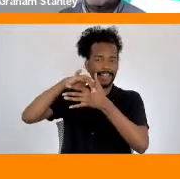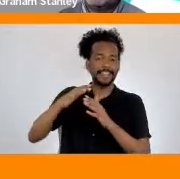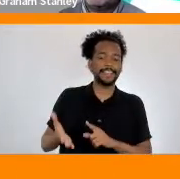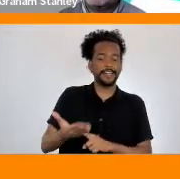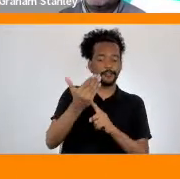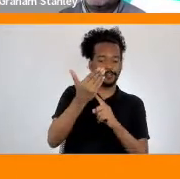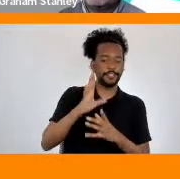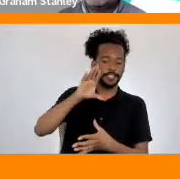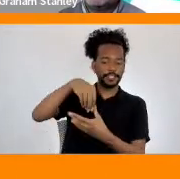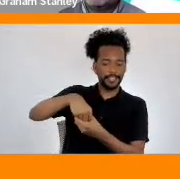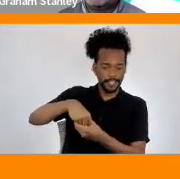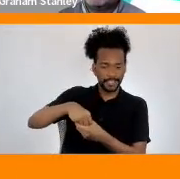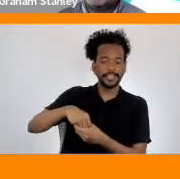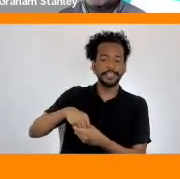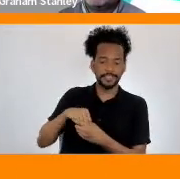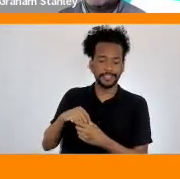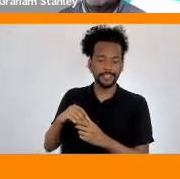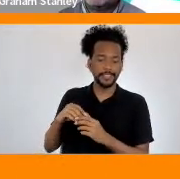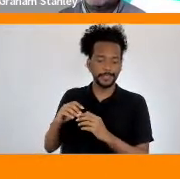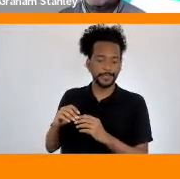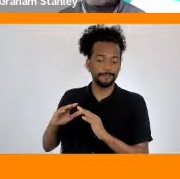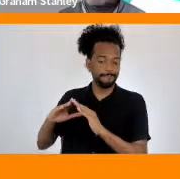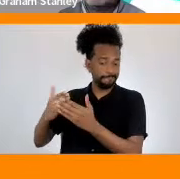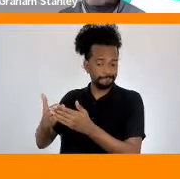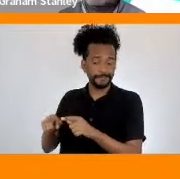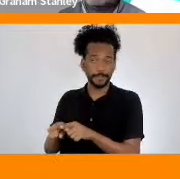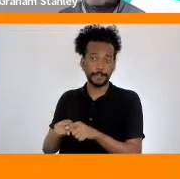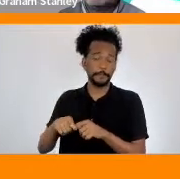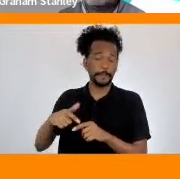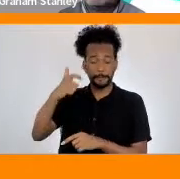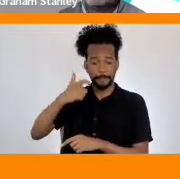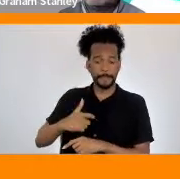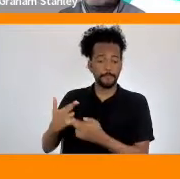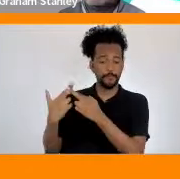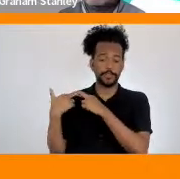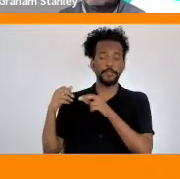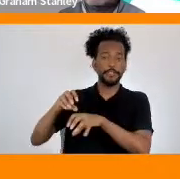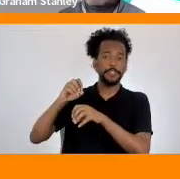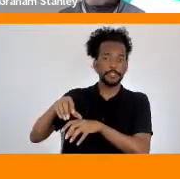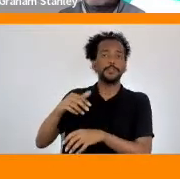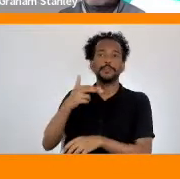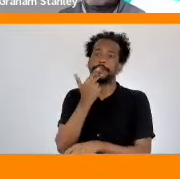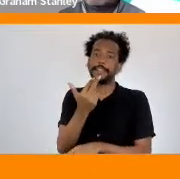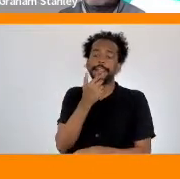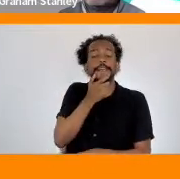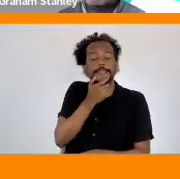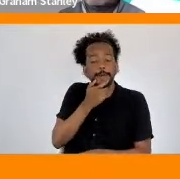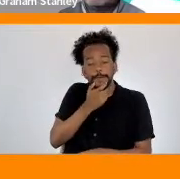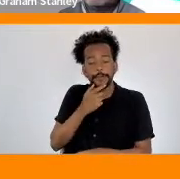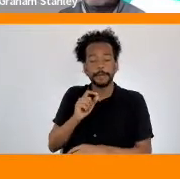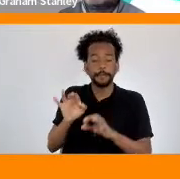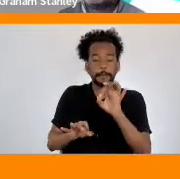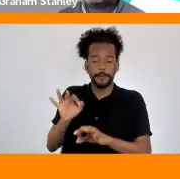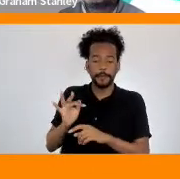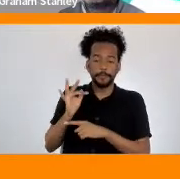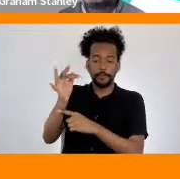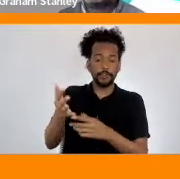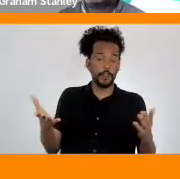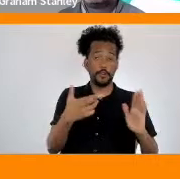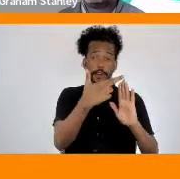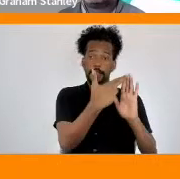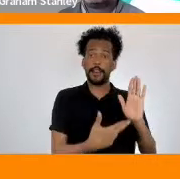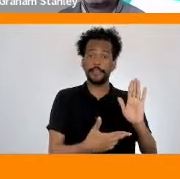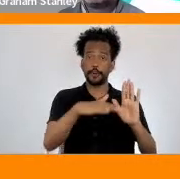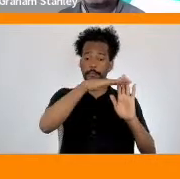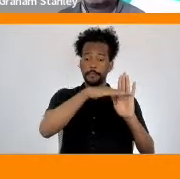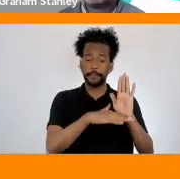English Language Teaching, Preparing for the Future. And today I wanted to highlight for you some of the key findings of our report. Having